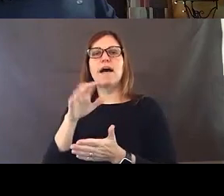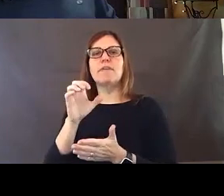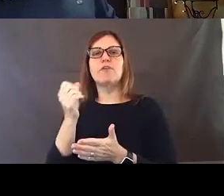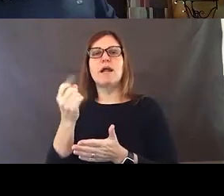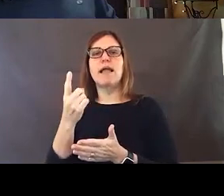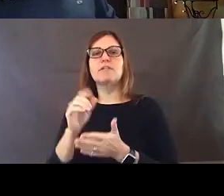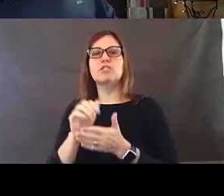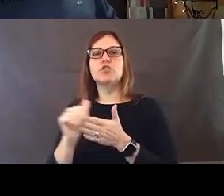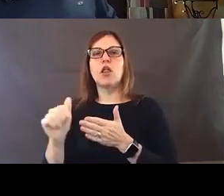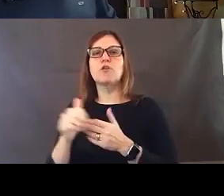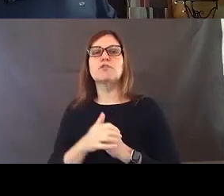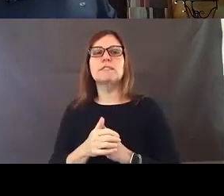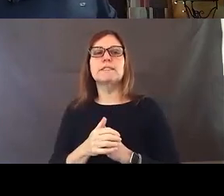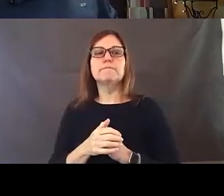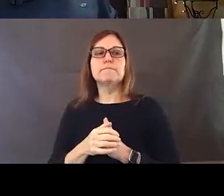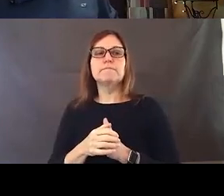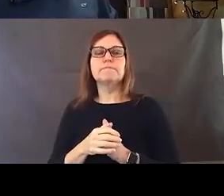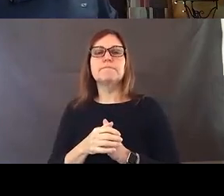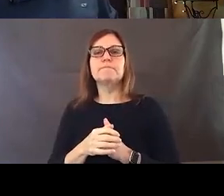$15,511.